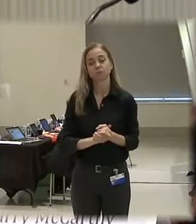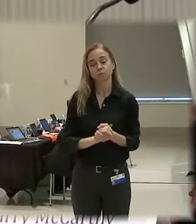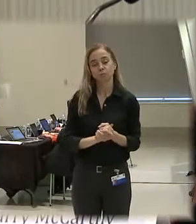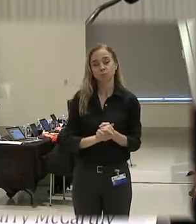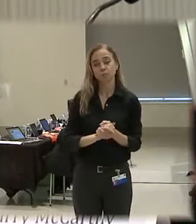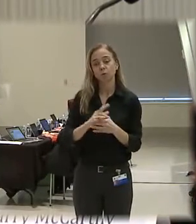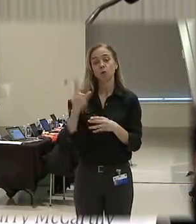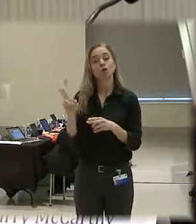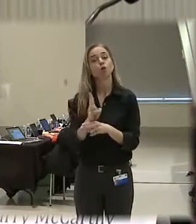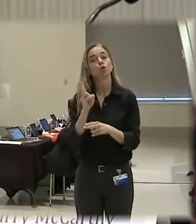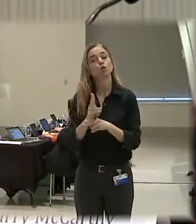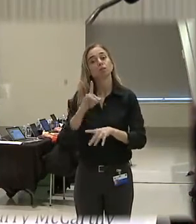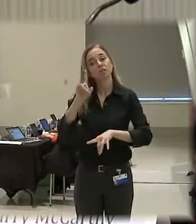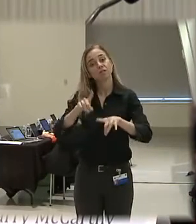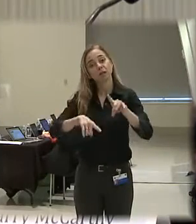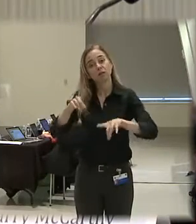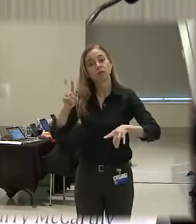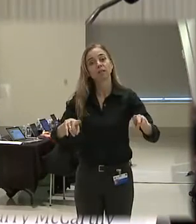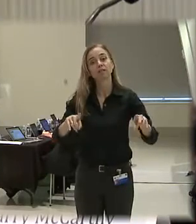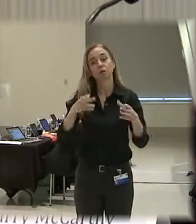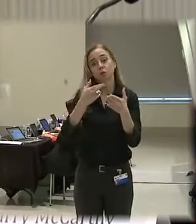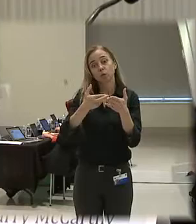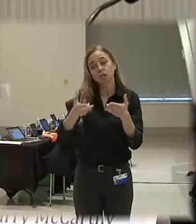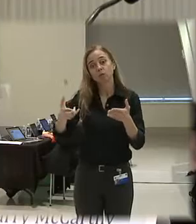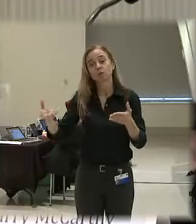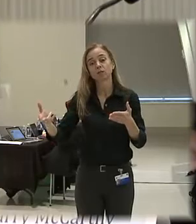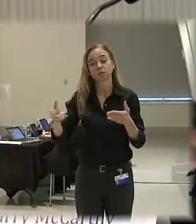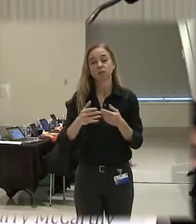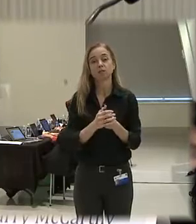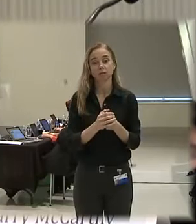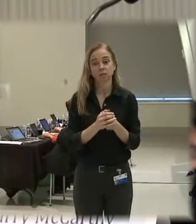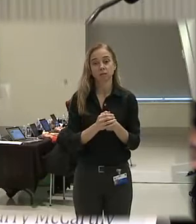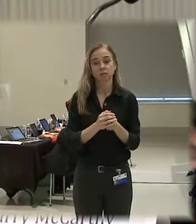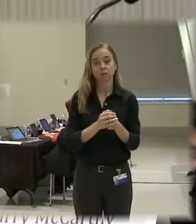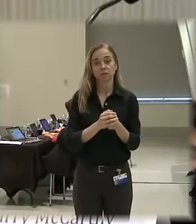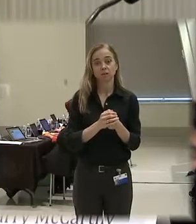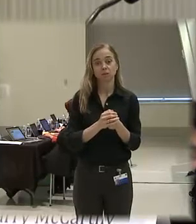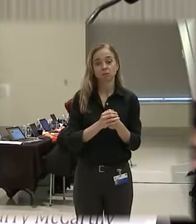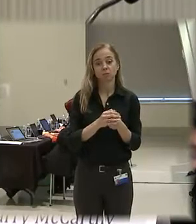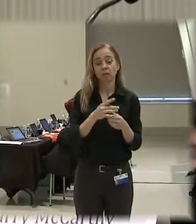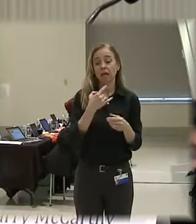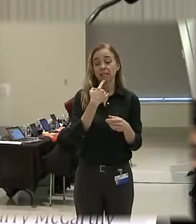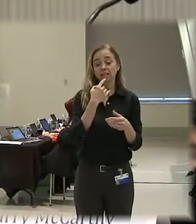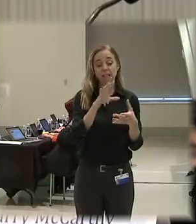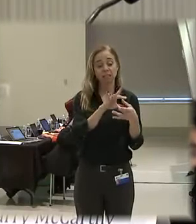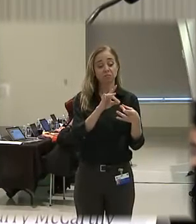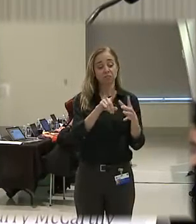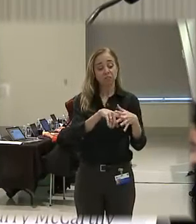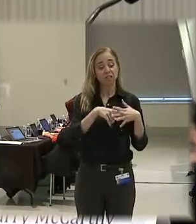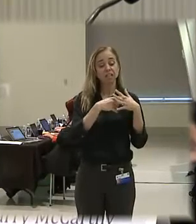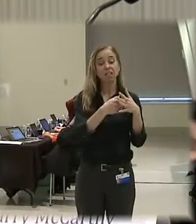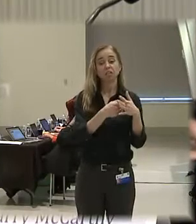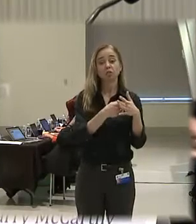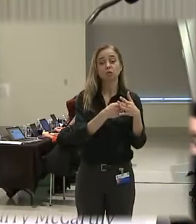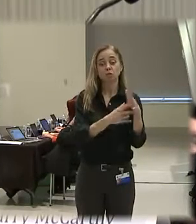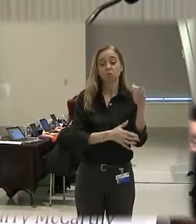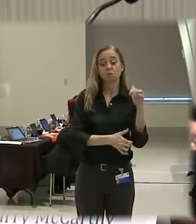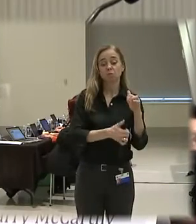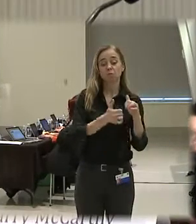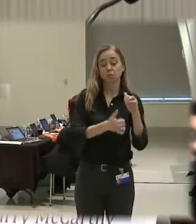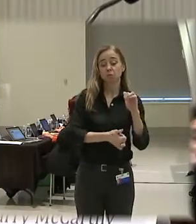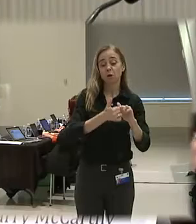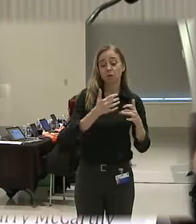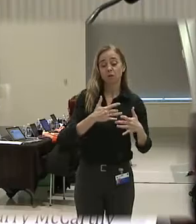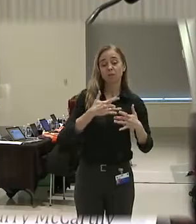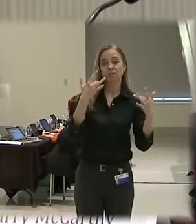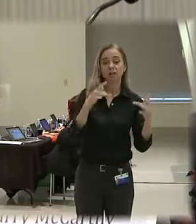We utilize various resources. As Garry stated, our initial response throughout the majority of the events